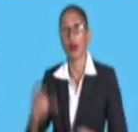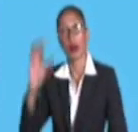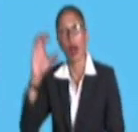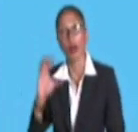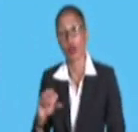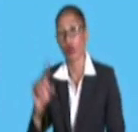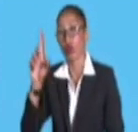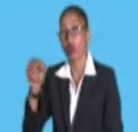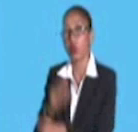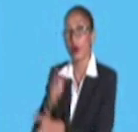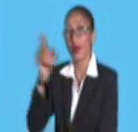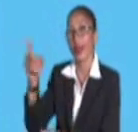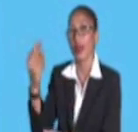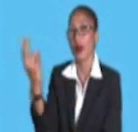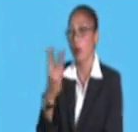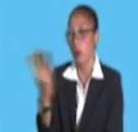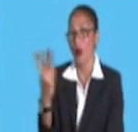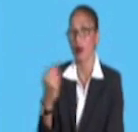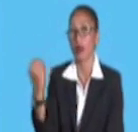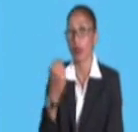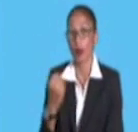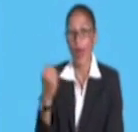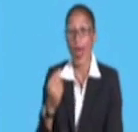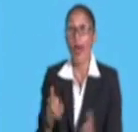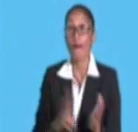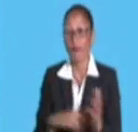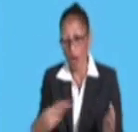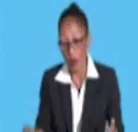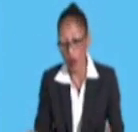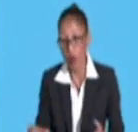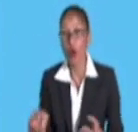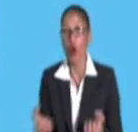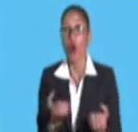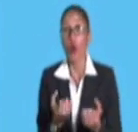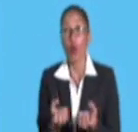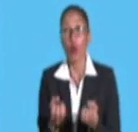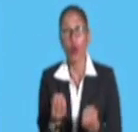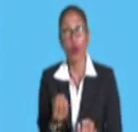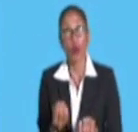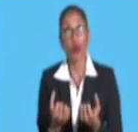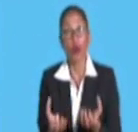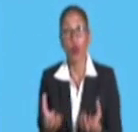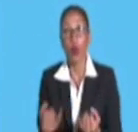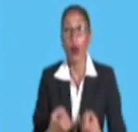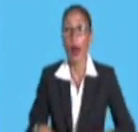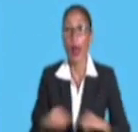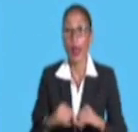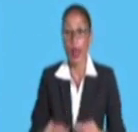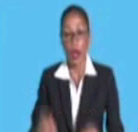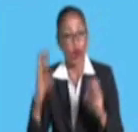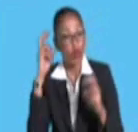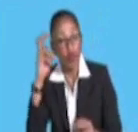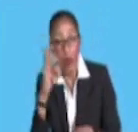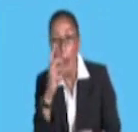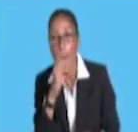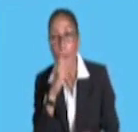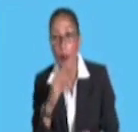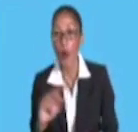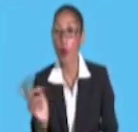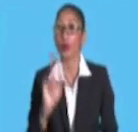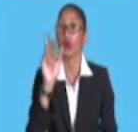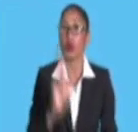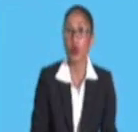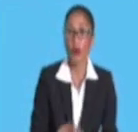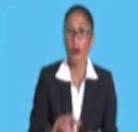engineering audits in the two Samoas, Vanuatu, Cook Islands, and training all personnel in all aspects of the